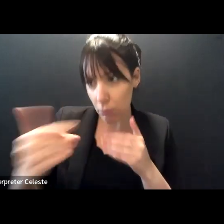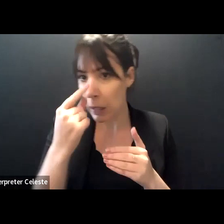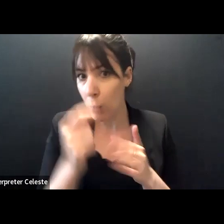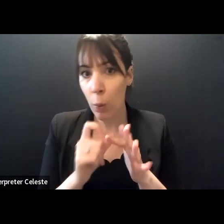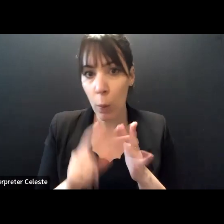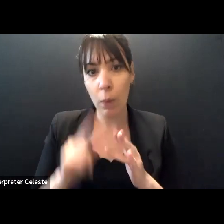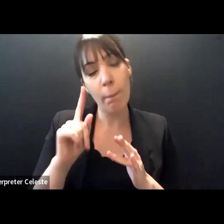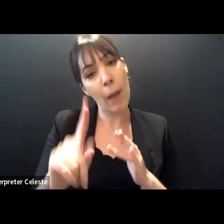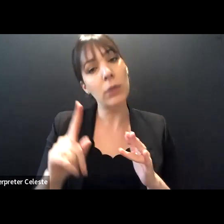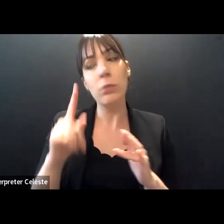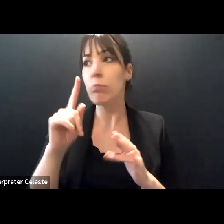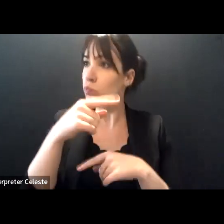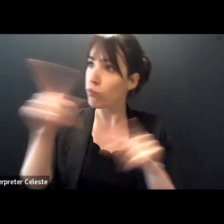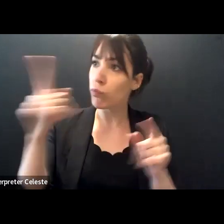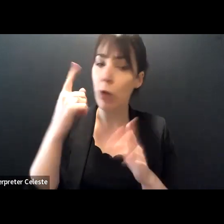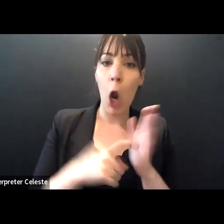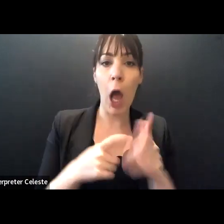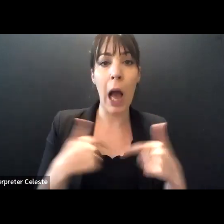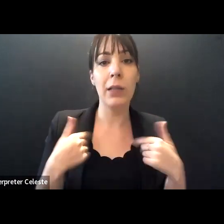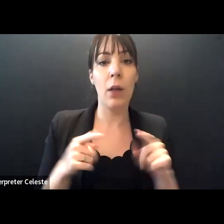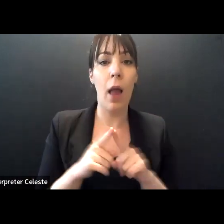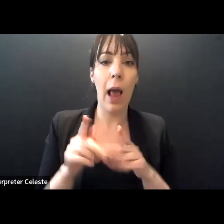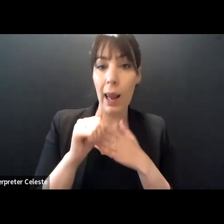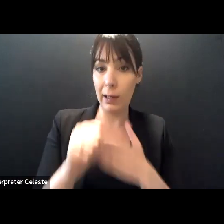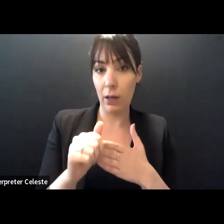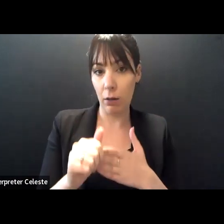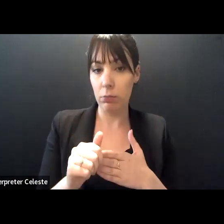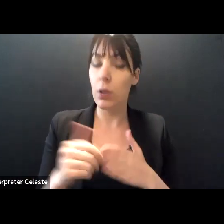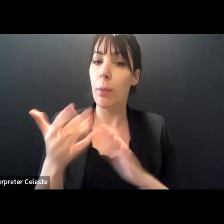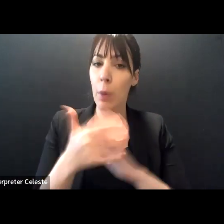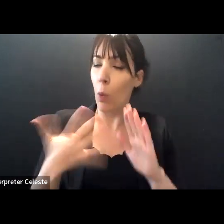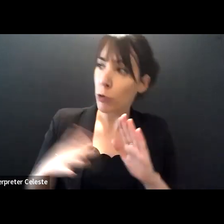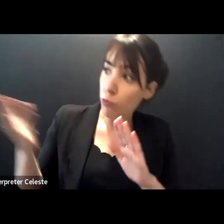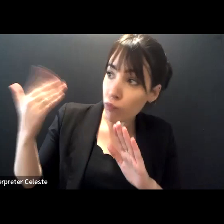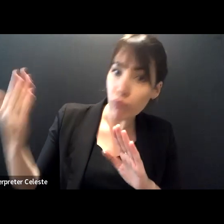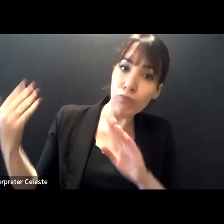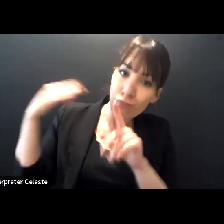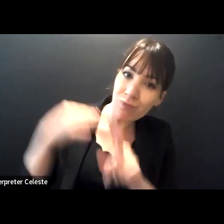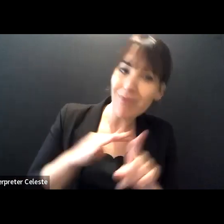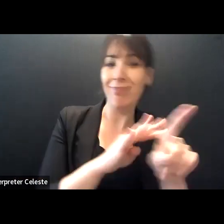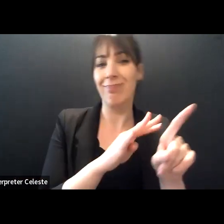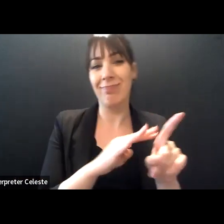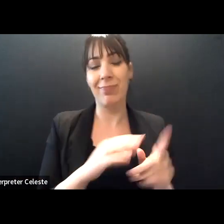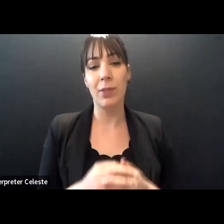this space, our job is to bring others into the discussion. And that's why it's great today that we have